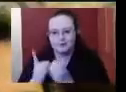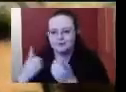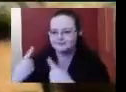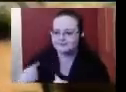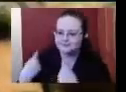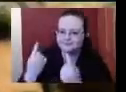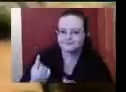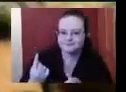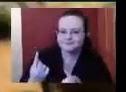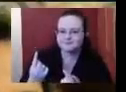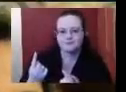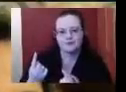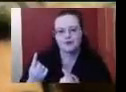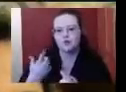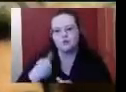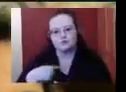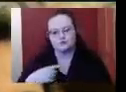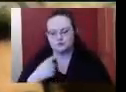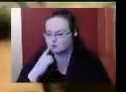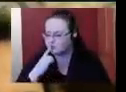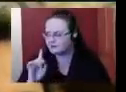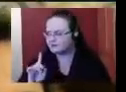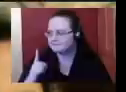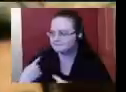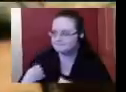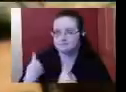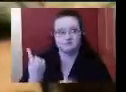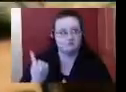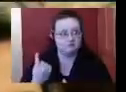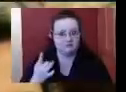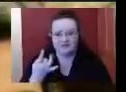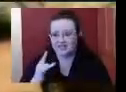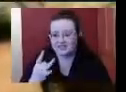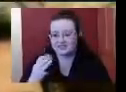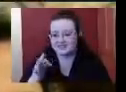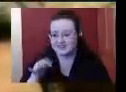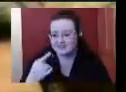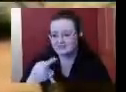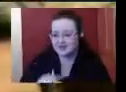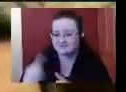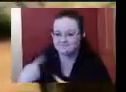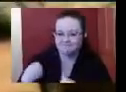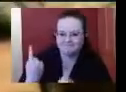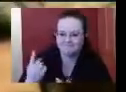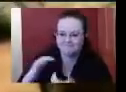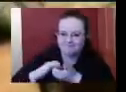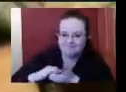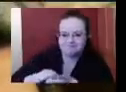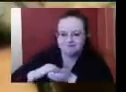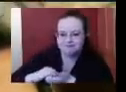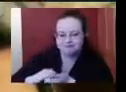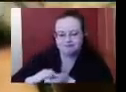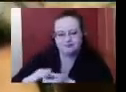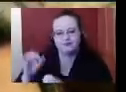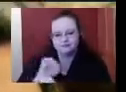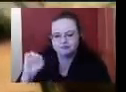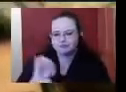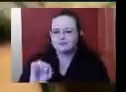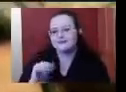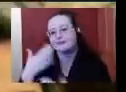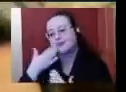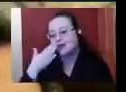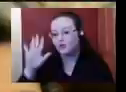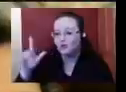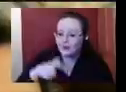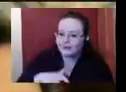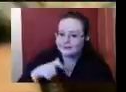working closely with Halton Public Health for the past, I guess it's 18 or 19 months now. We really do appreciate you giving your time to